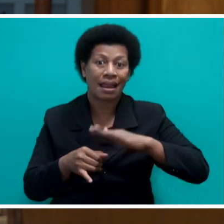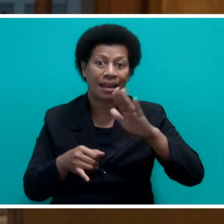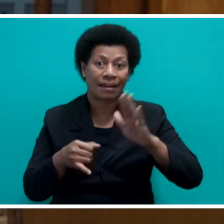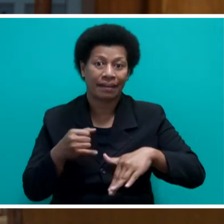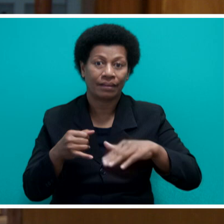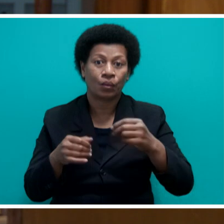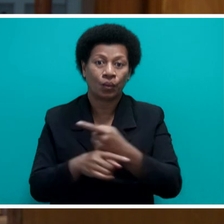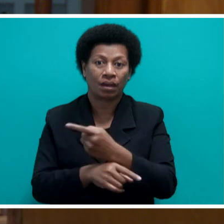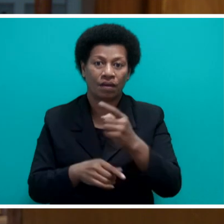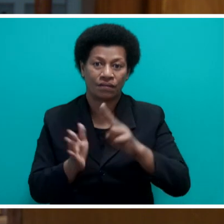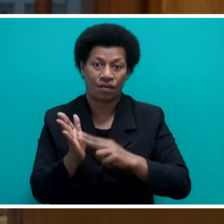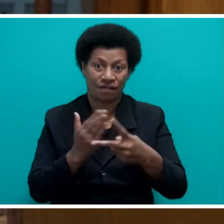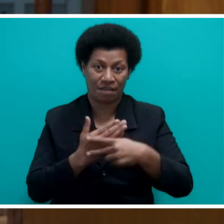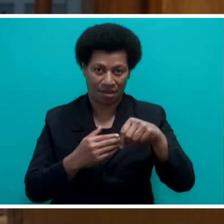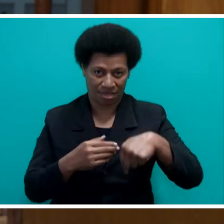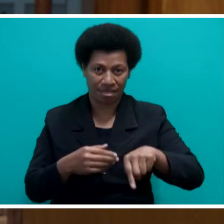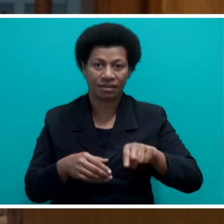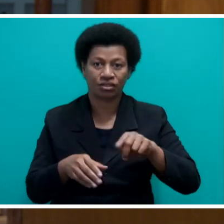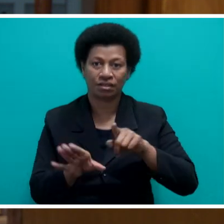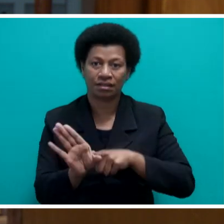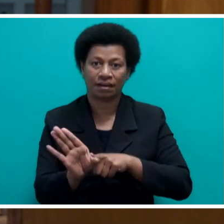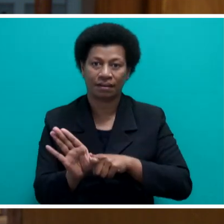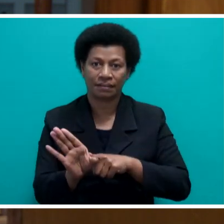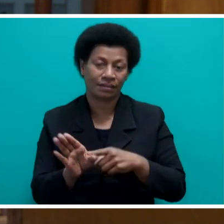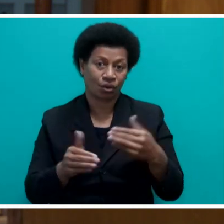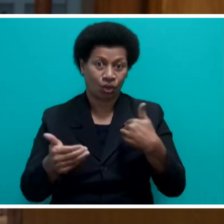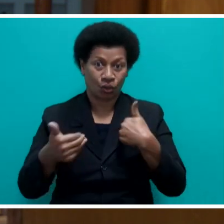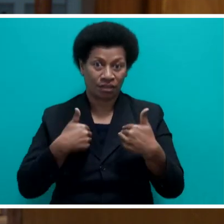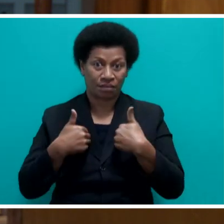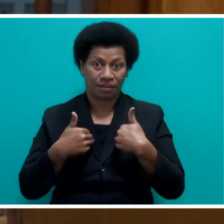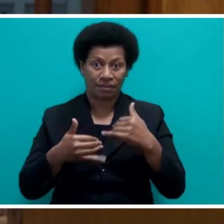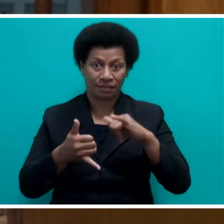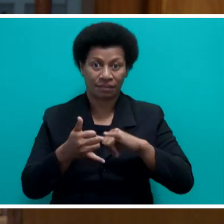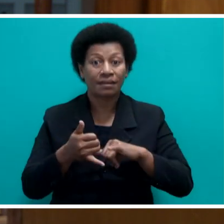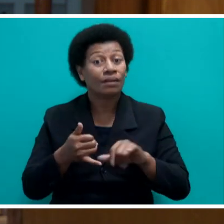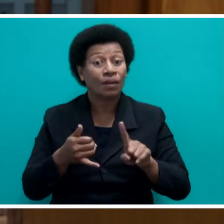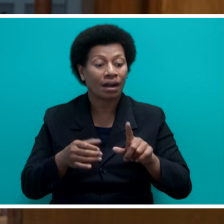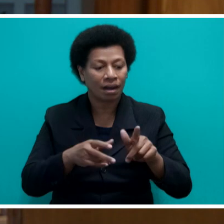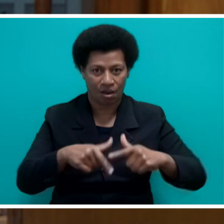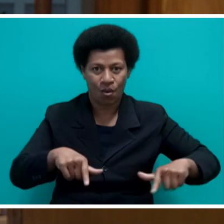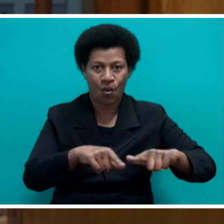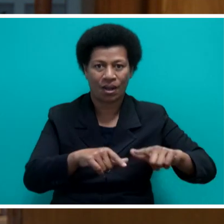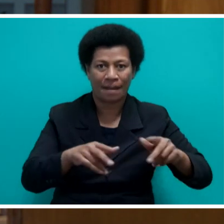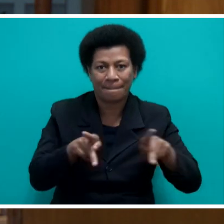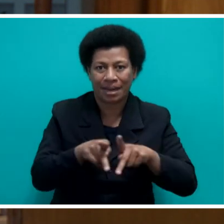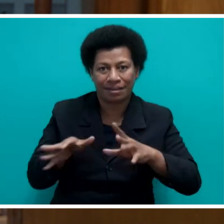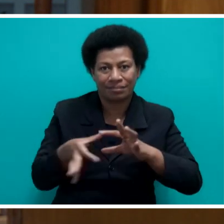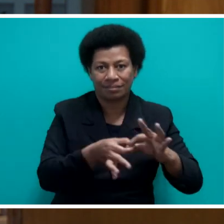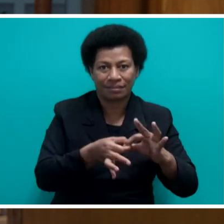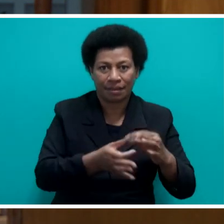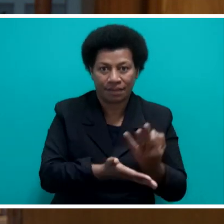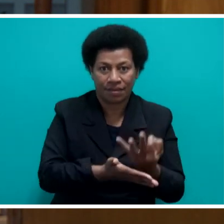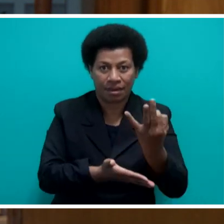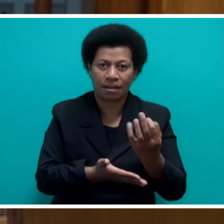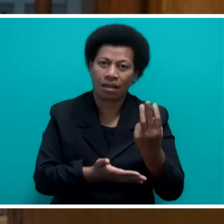of this year. Honorable Speaker, sir, the University of the South Pacific, being the local partner, will fund an amount of